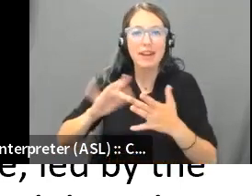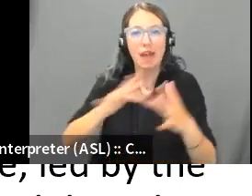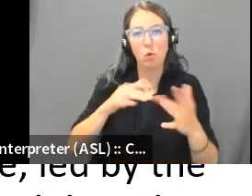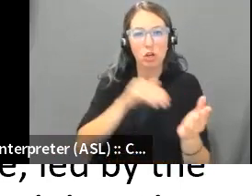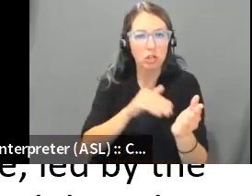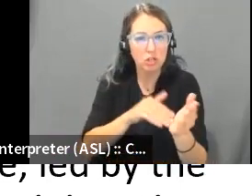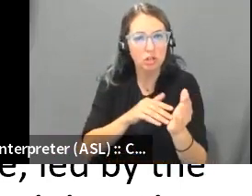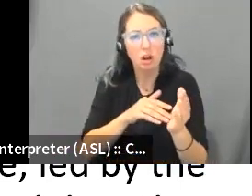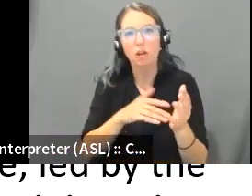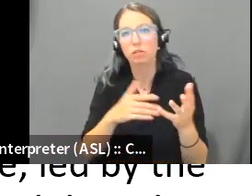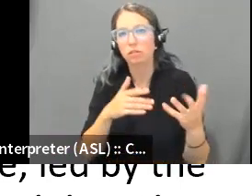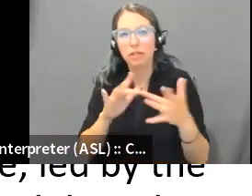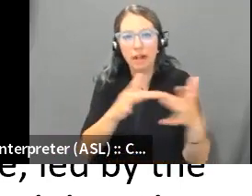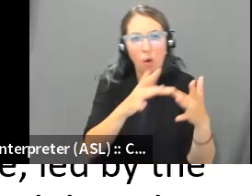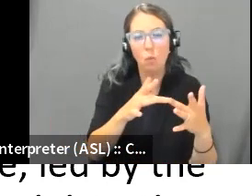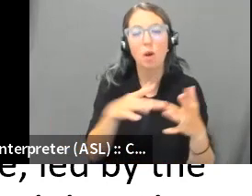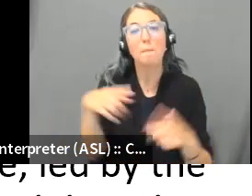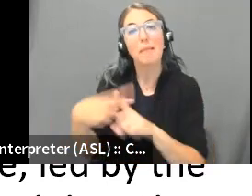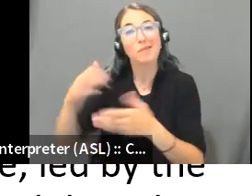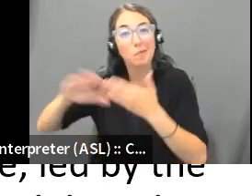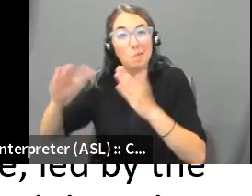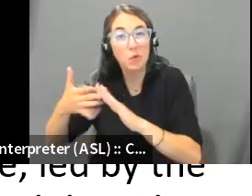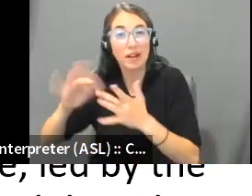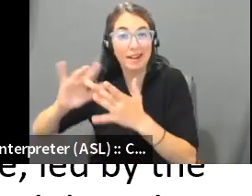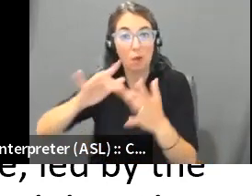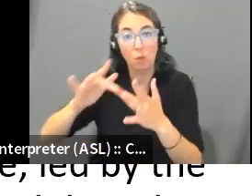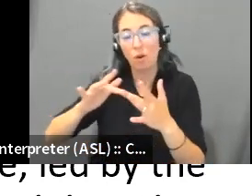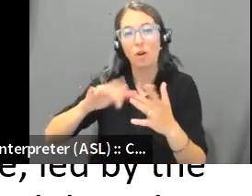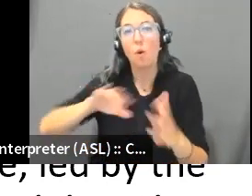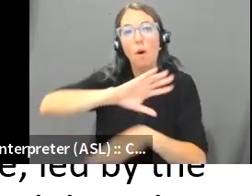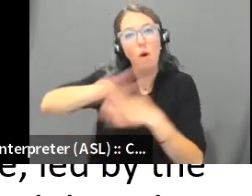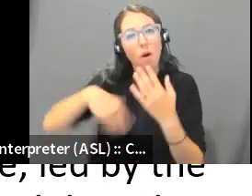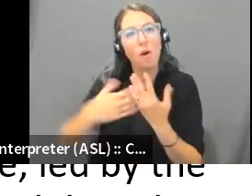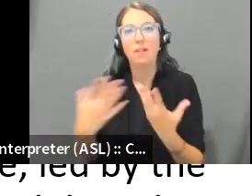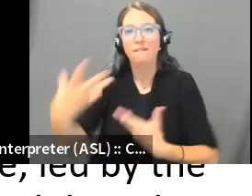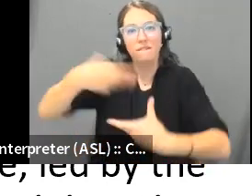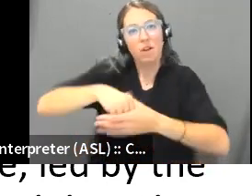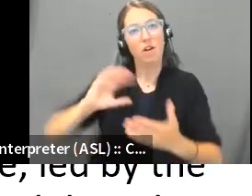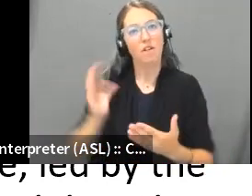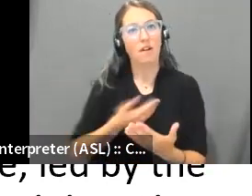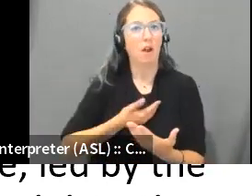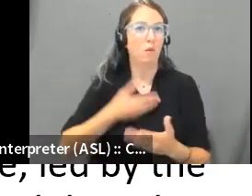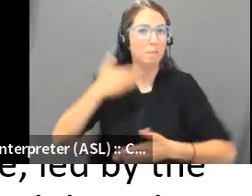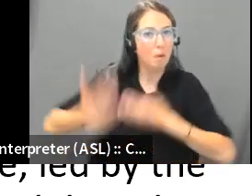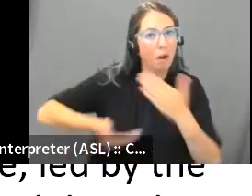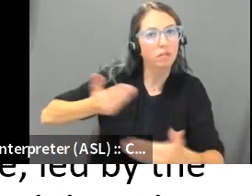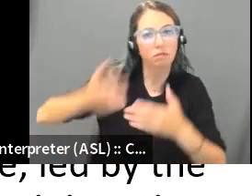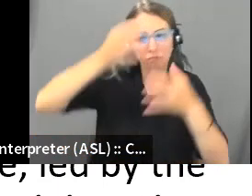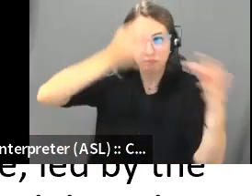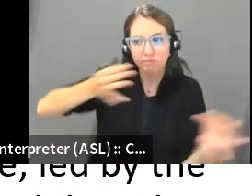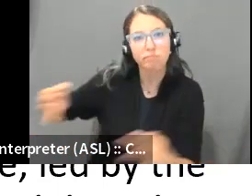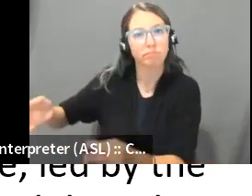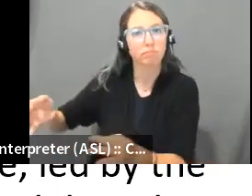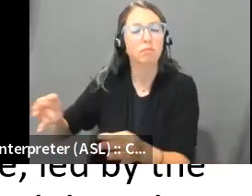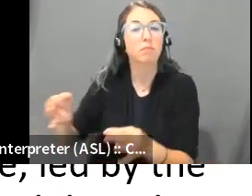community voices with lived experience who can help inform and participate in our decision-making processes. Ultimately, we have all agreed that we're